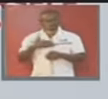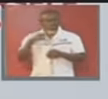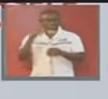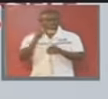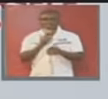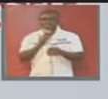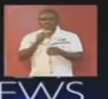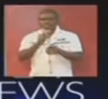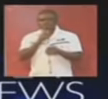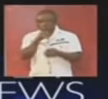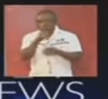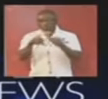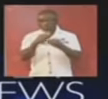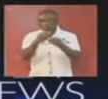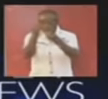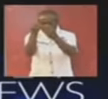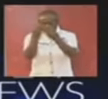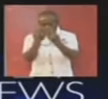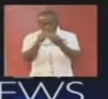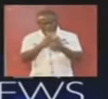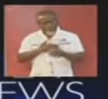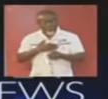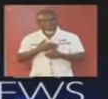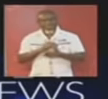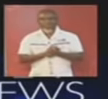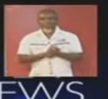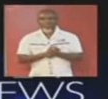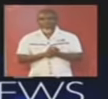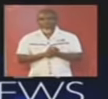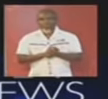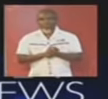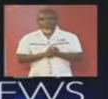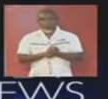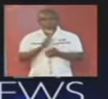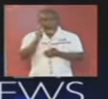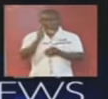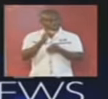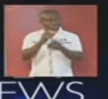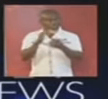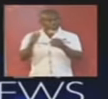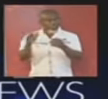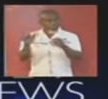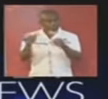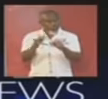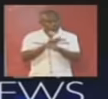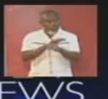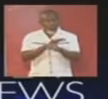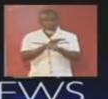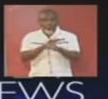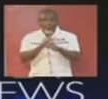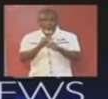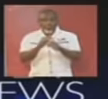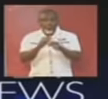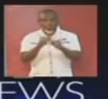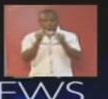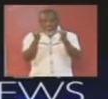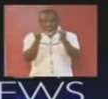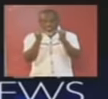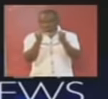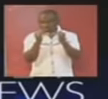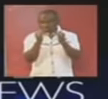morning. But would that cover the 20% of the population, and then would we have to pay